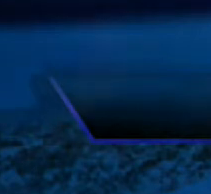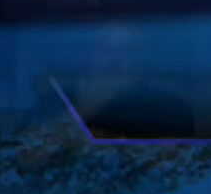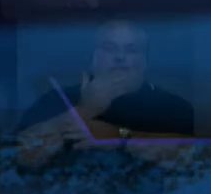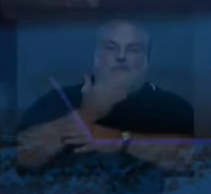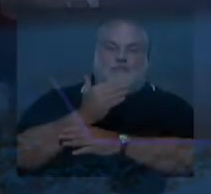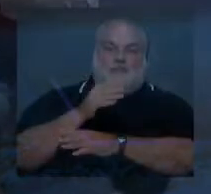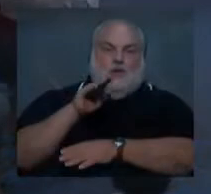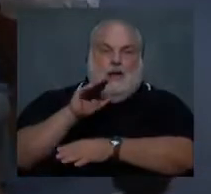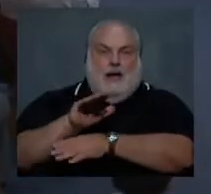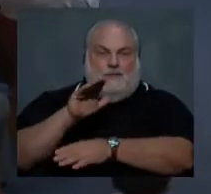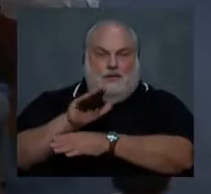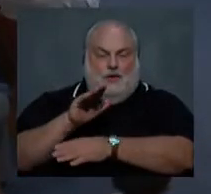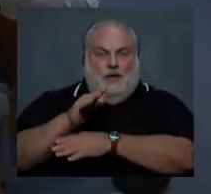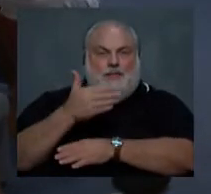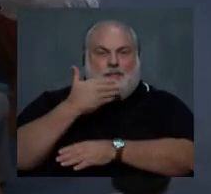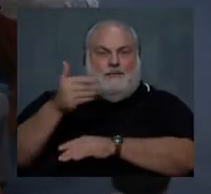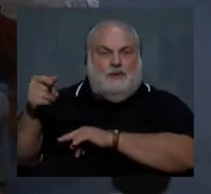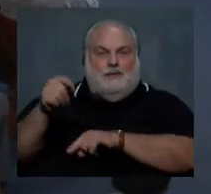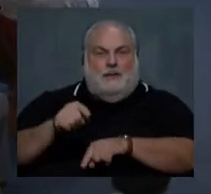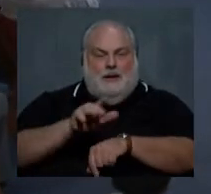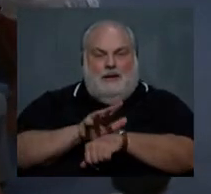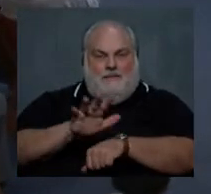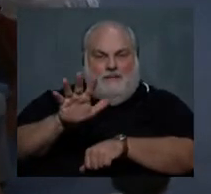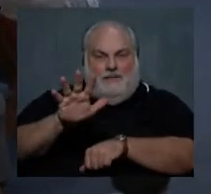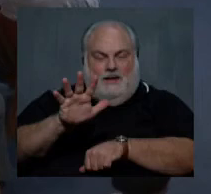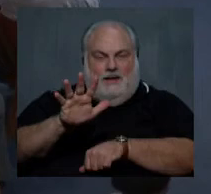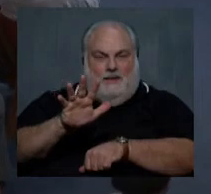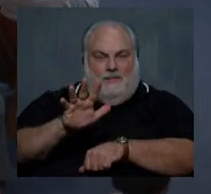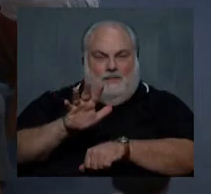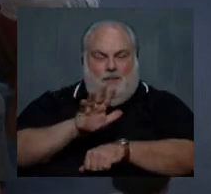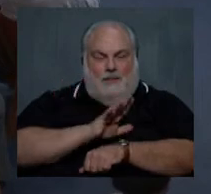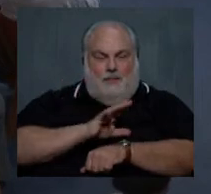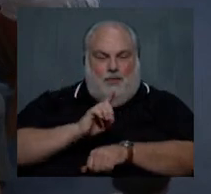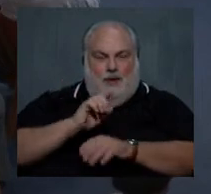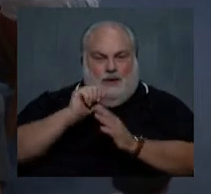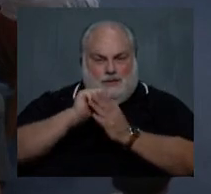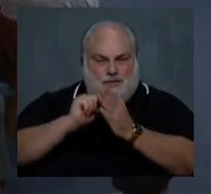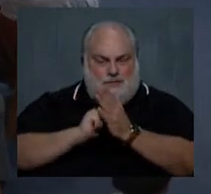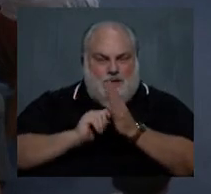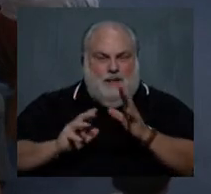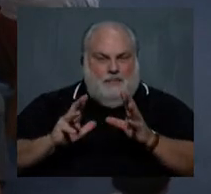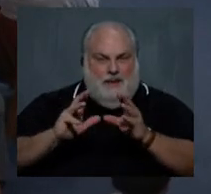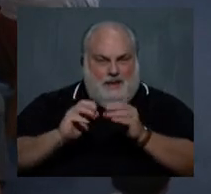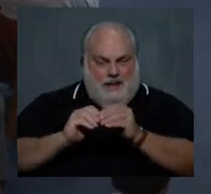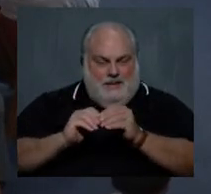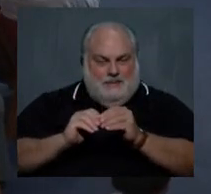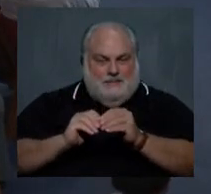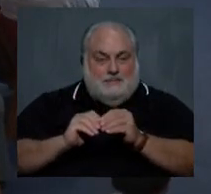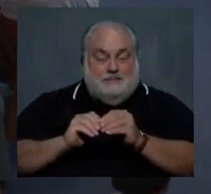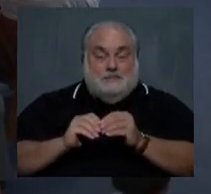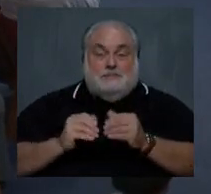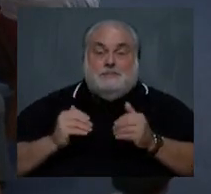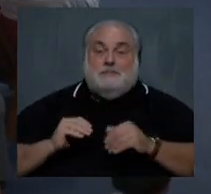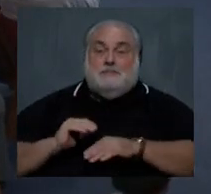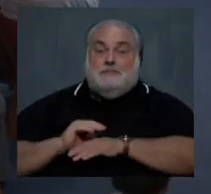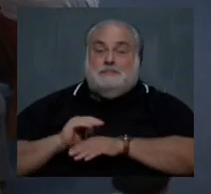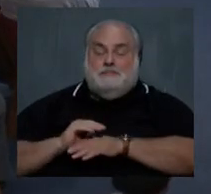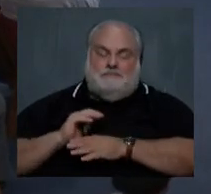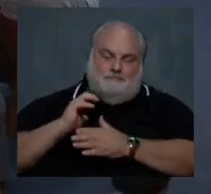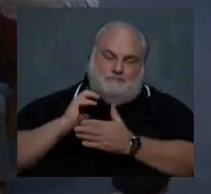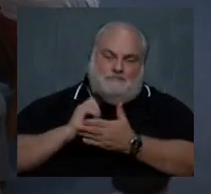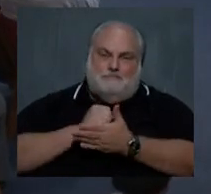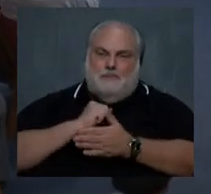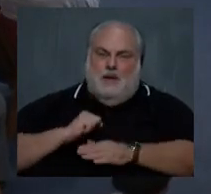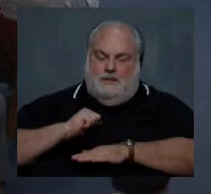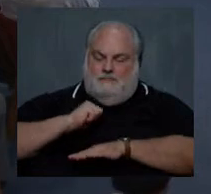thank you for coming this afternoon at 5 o'clock for our Board of Directors agenda meeting. This is the opportunity we have to